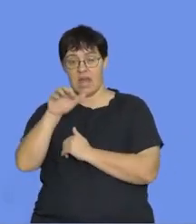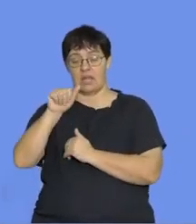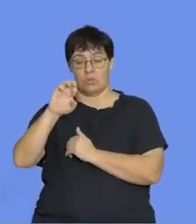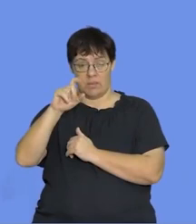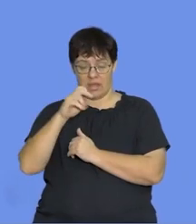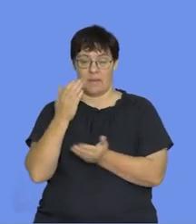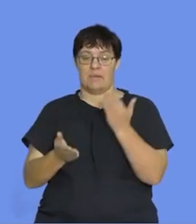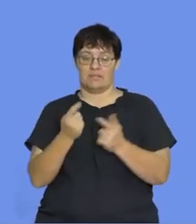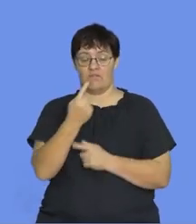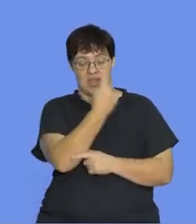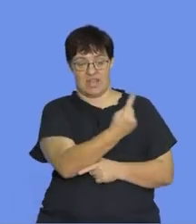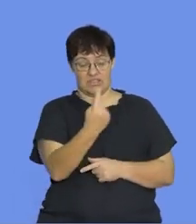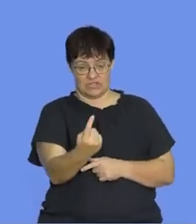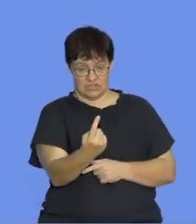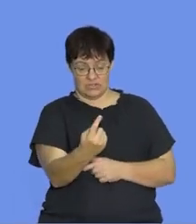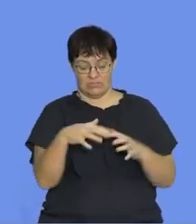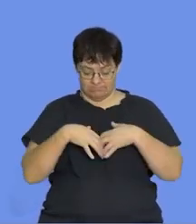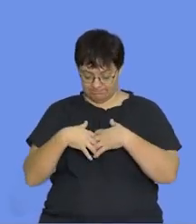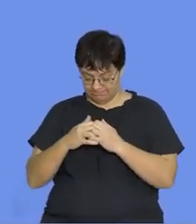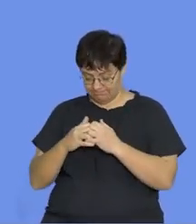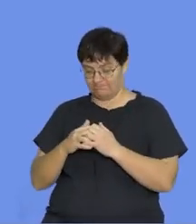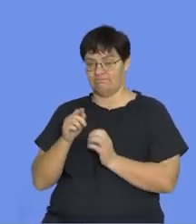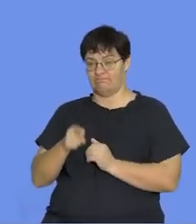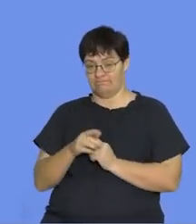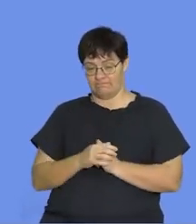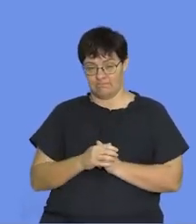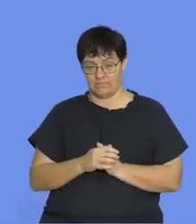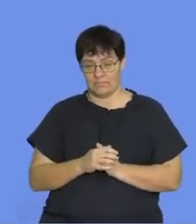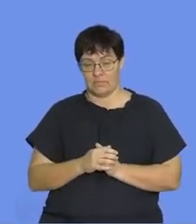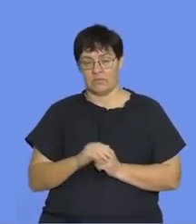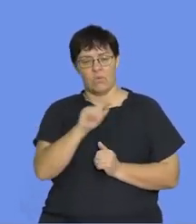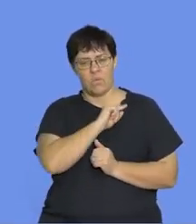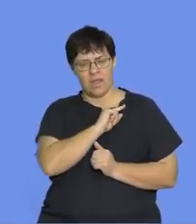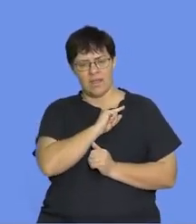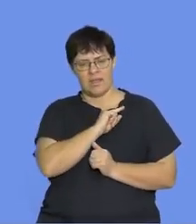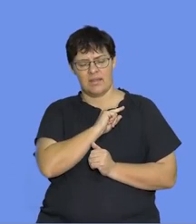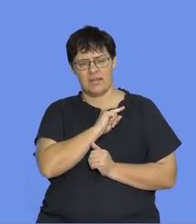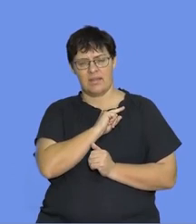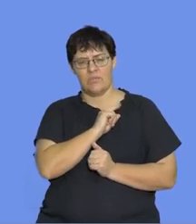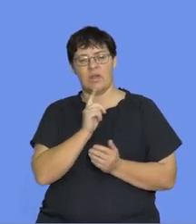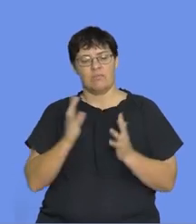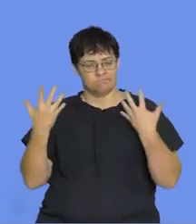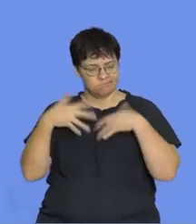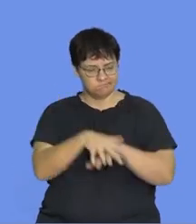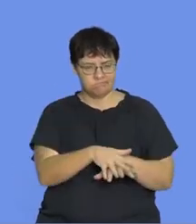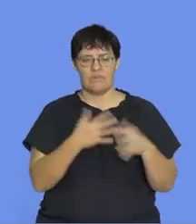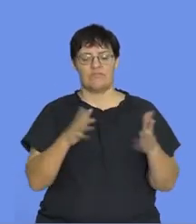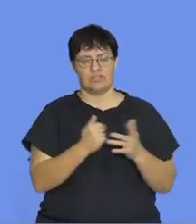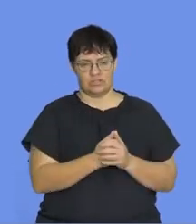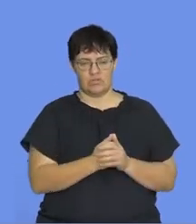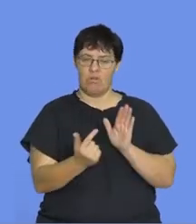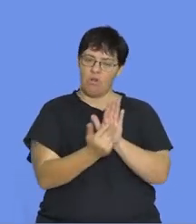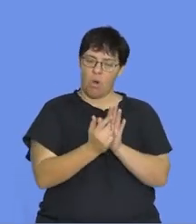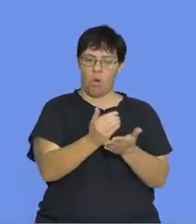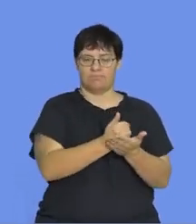elements that make up that particular compound. Because we've already spoken about, composition, law of constant composition. It means